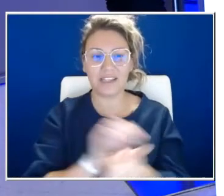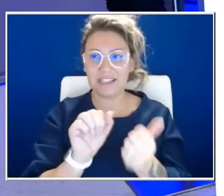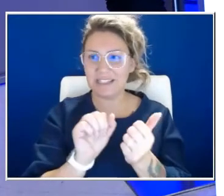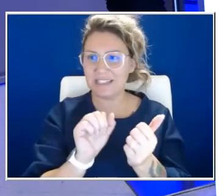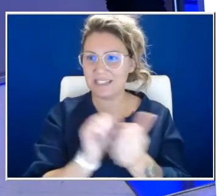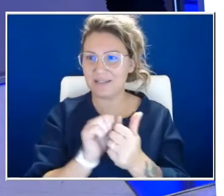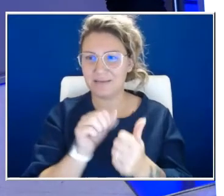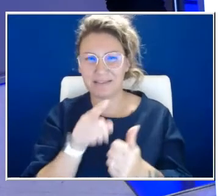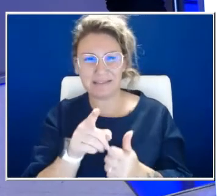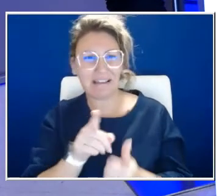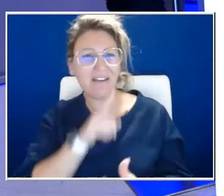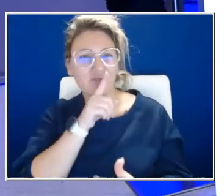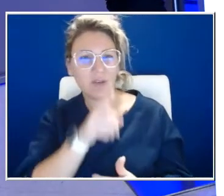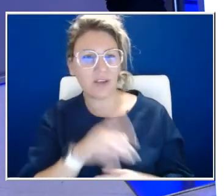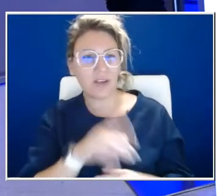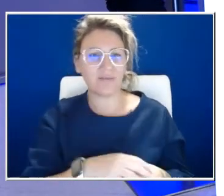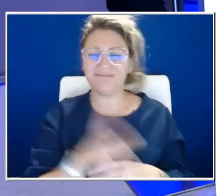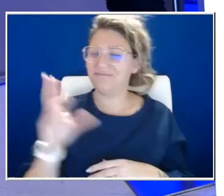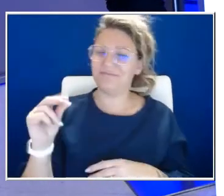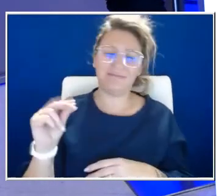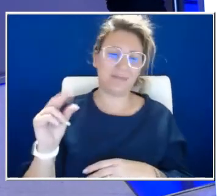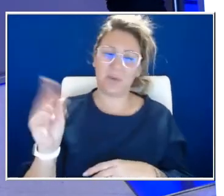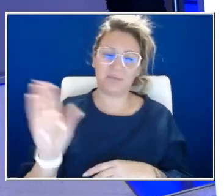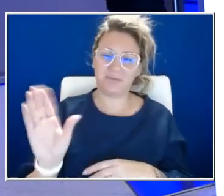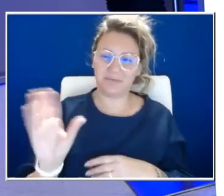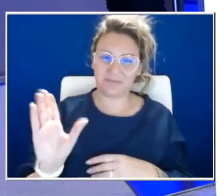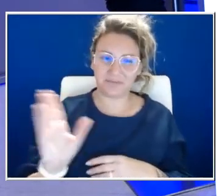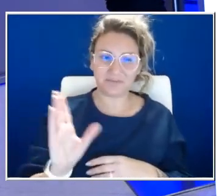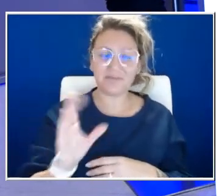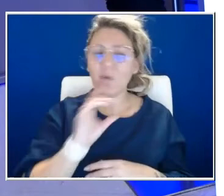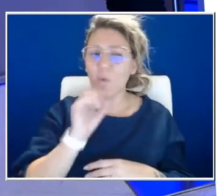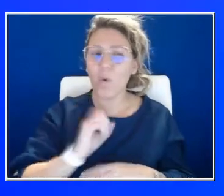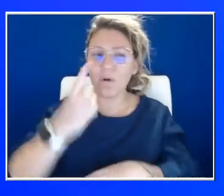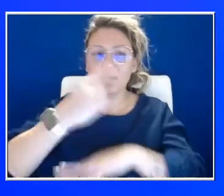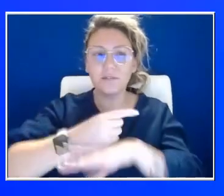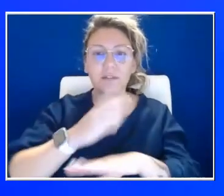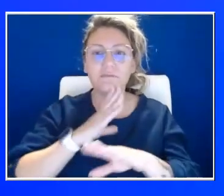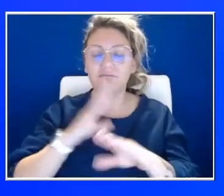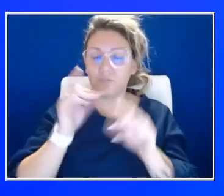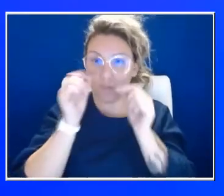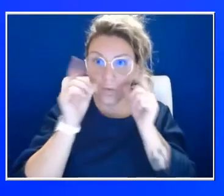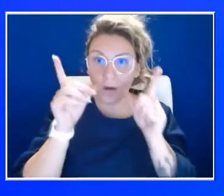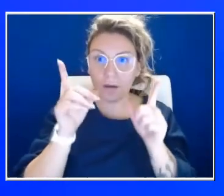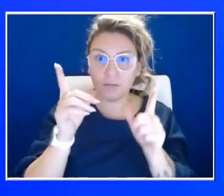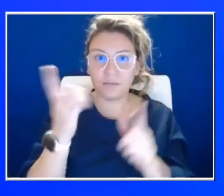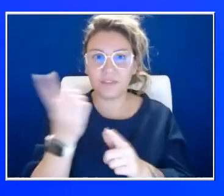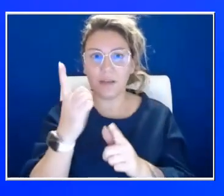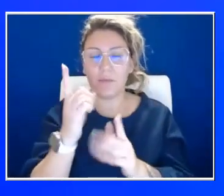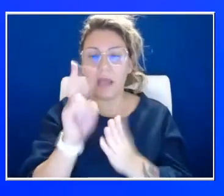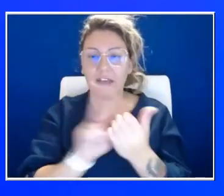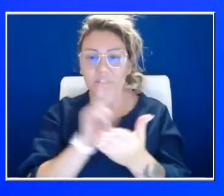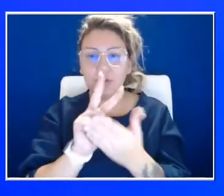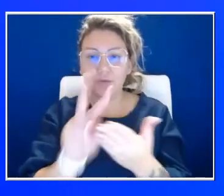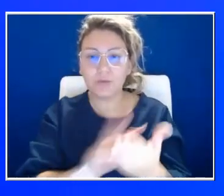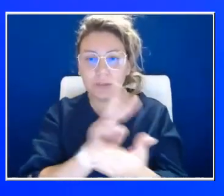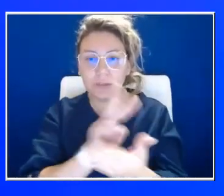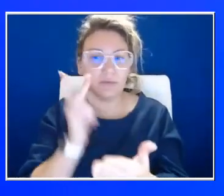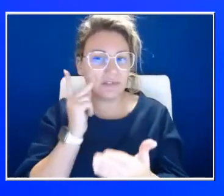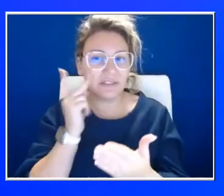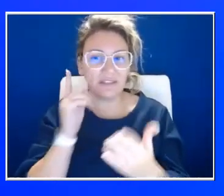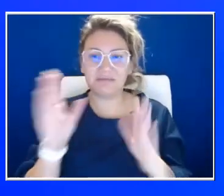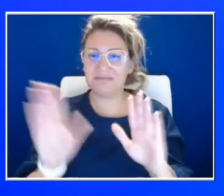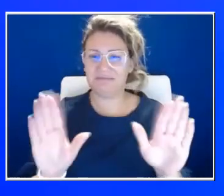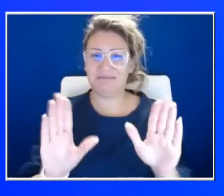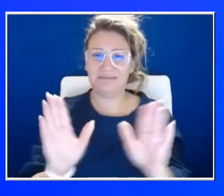that reality? No. Okay. No, the old days we used to say wake up someone every 2 hours and see how they're doing. Now Okay. we say sleep is important, and